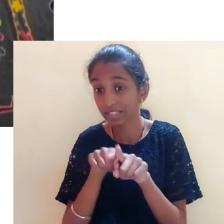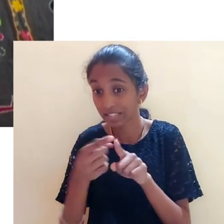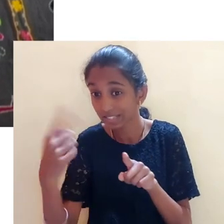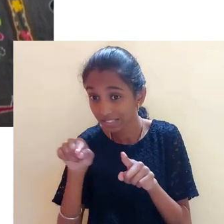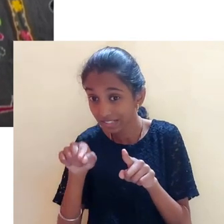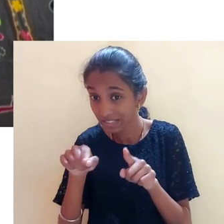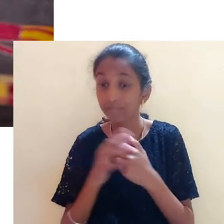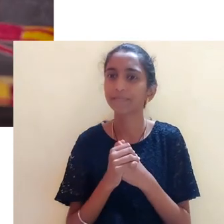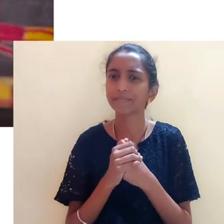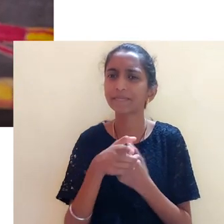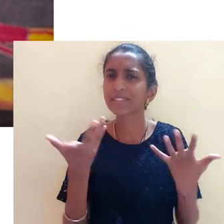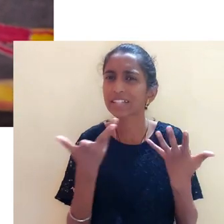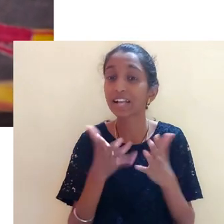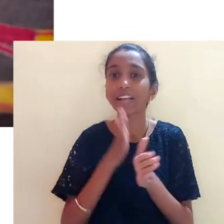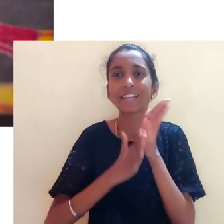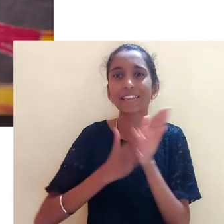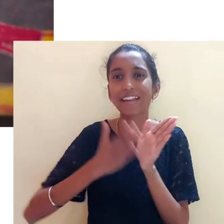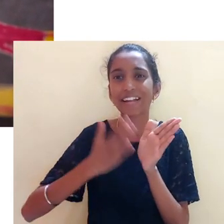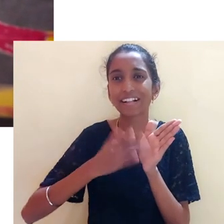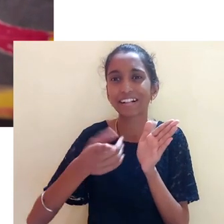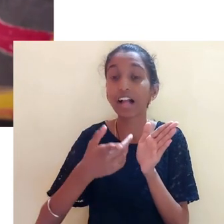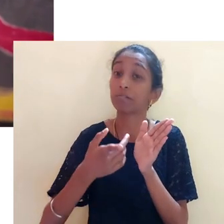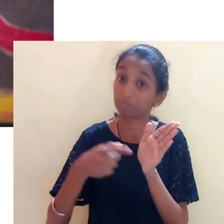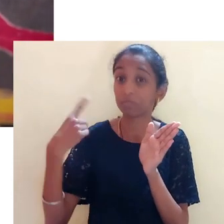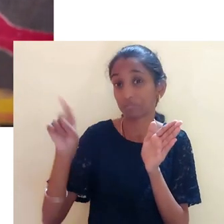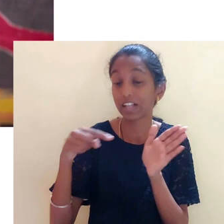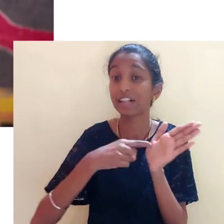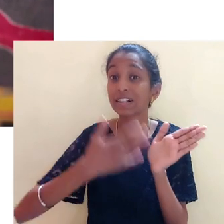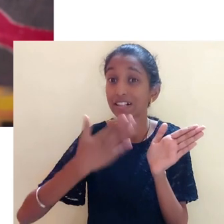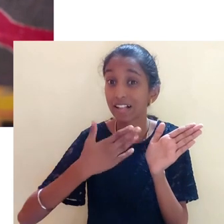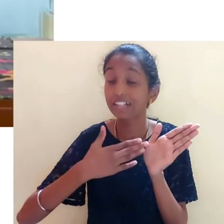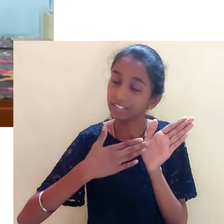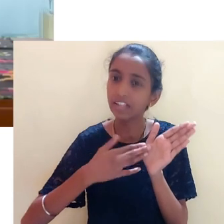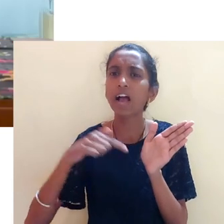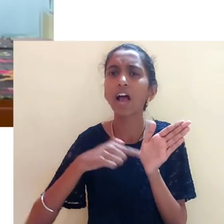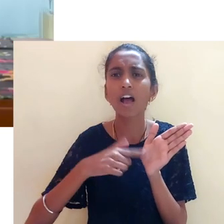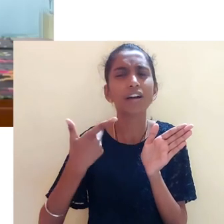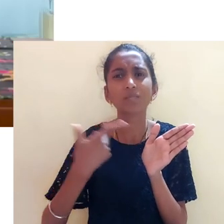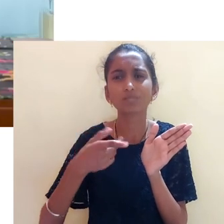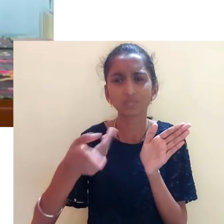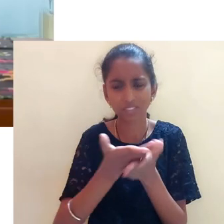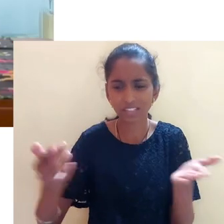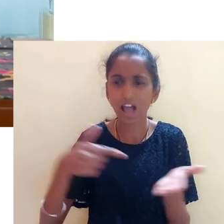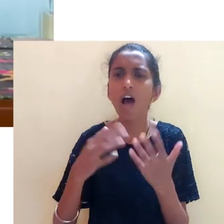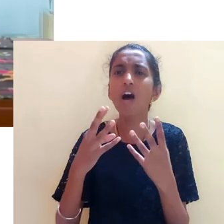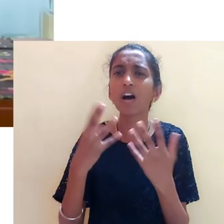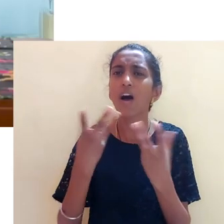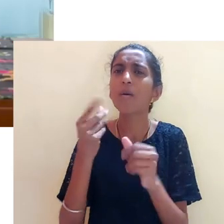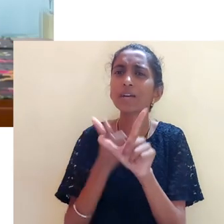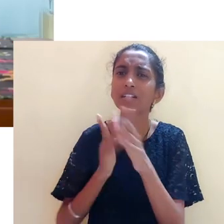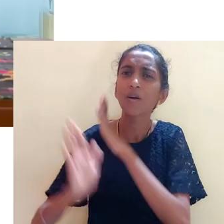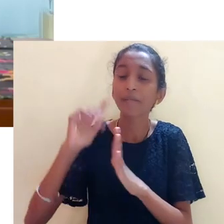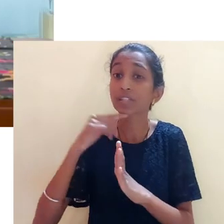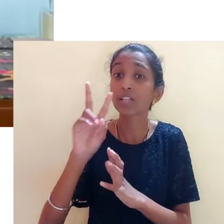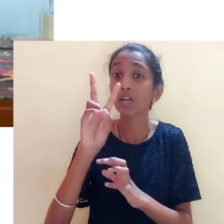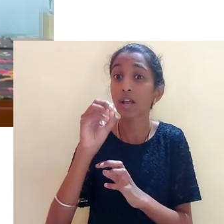that. That's a train. Right? Which is obvious. So how old is this then? So this is from